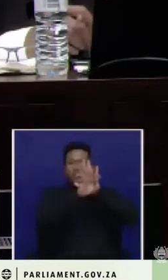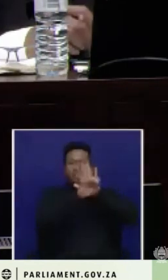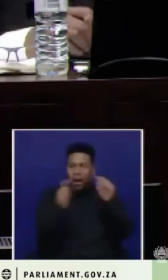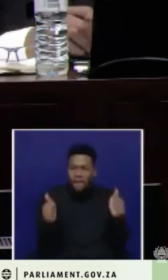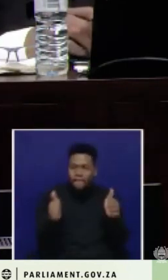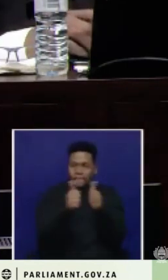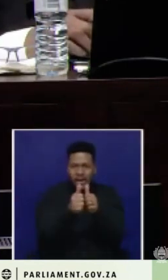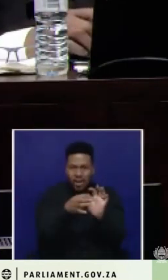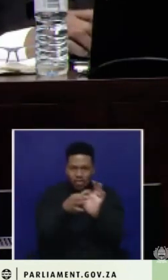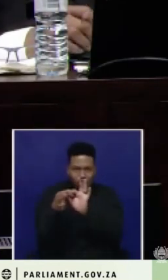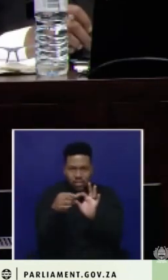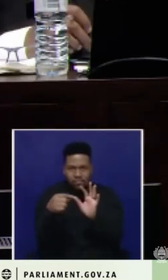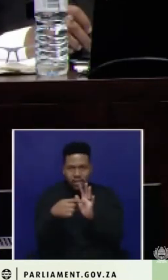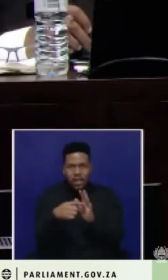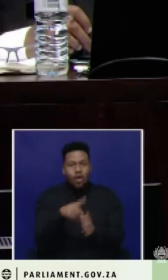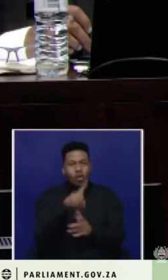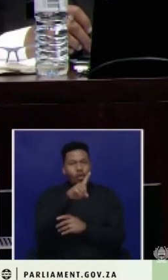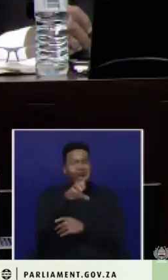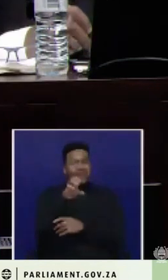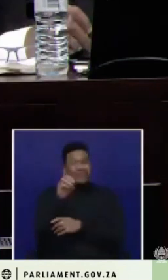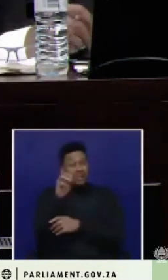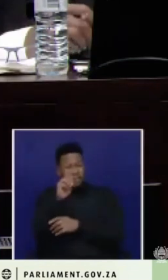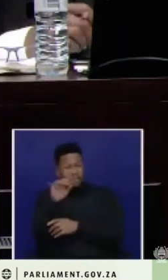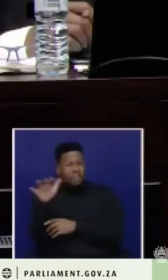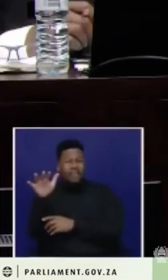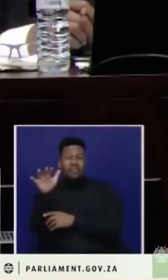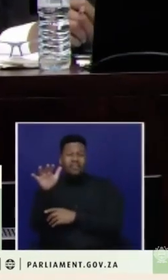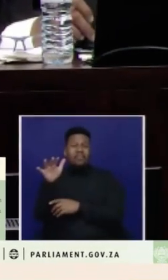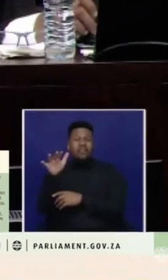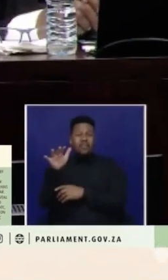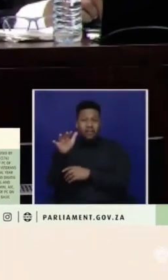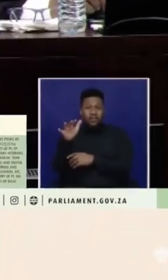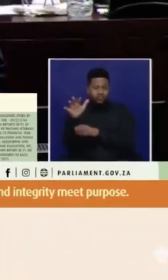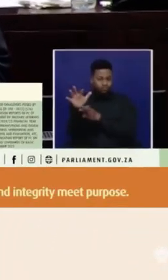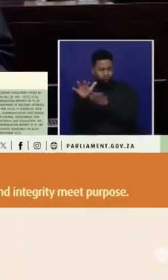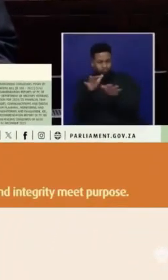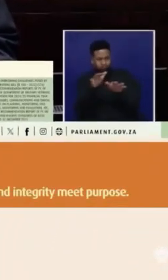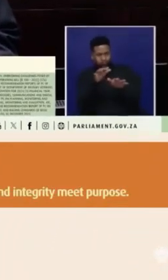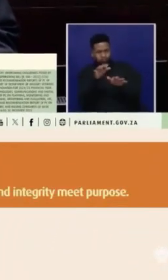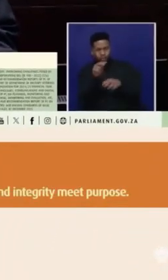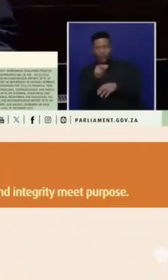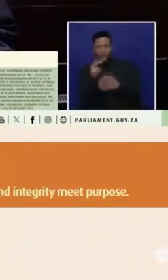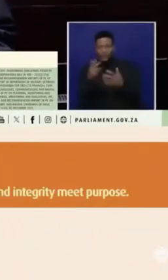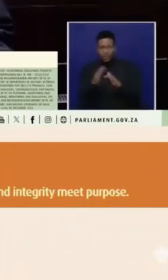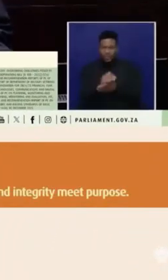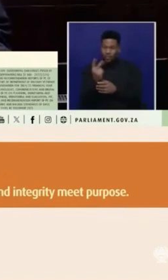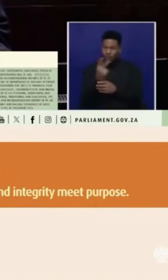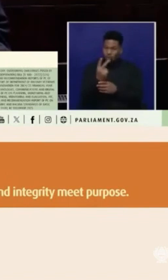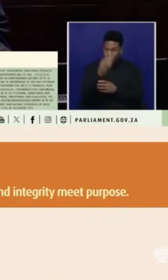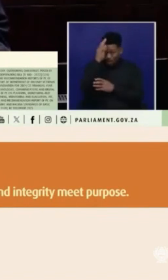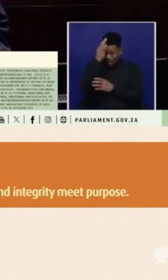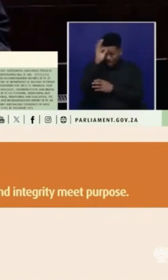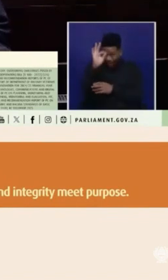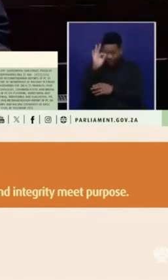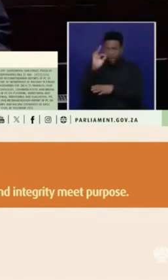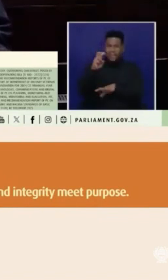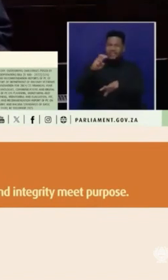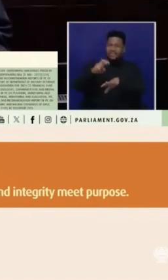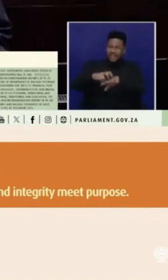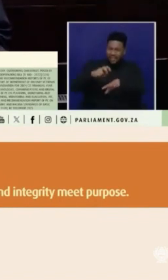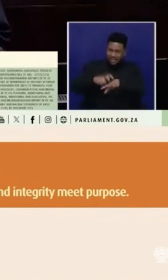million impressions. However, they also stressed the urgent need for government accountability and